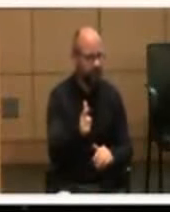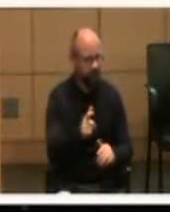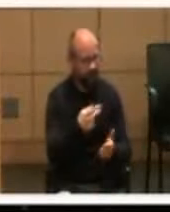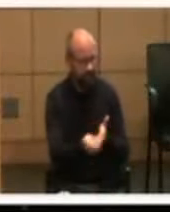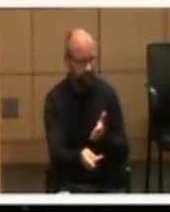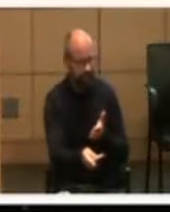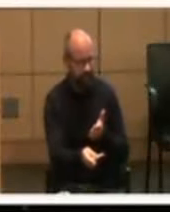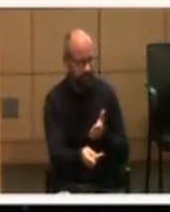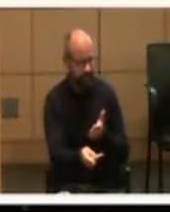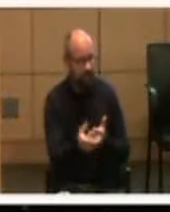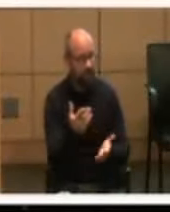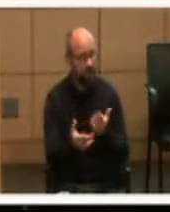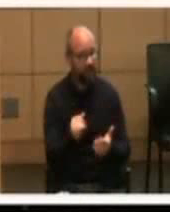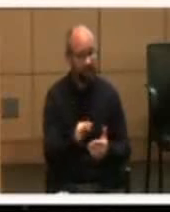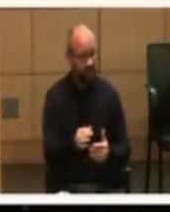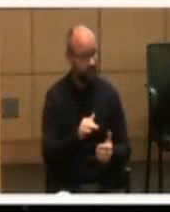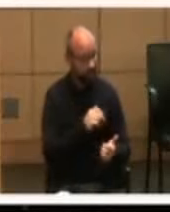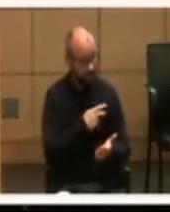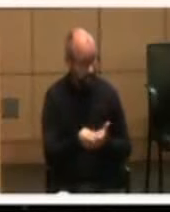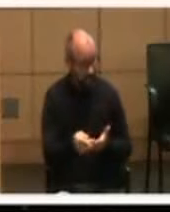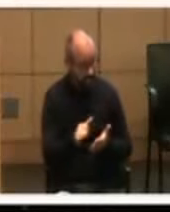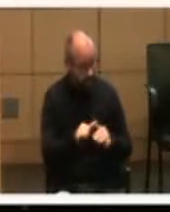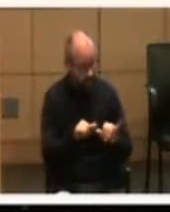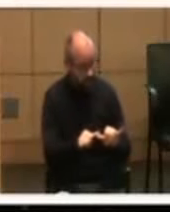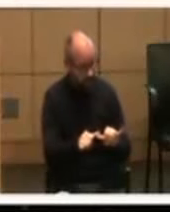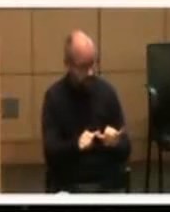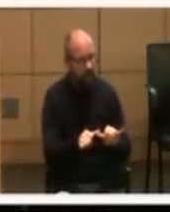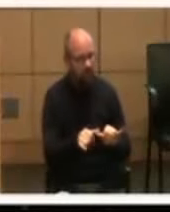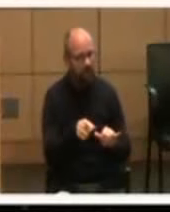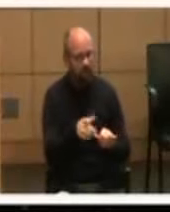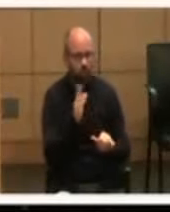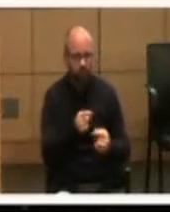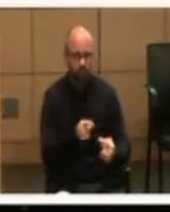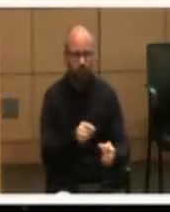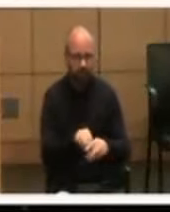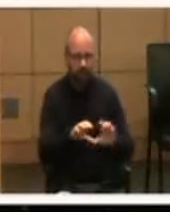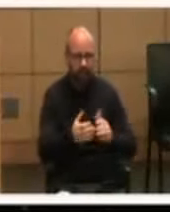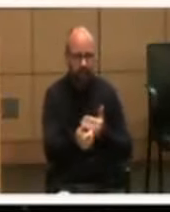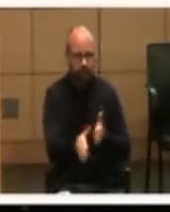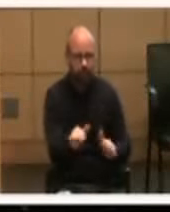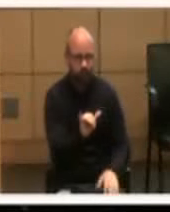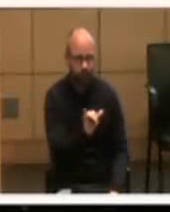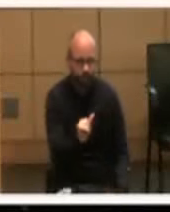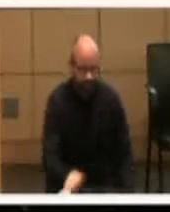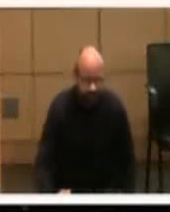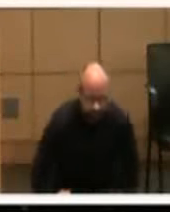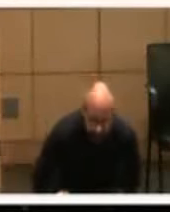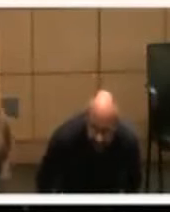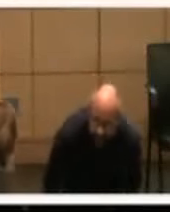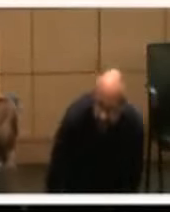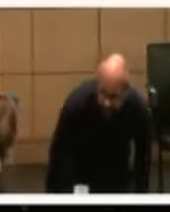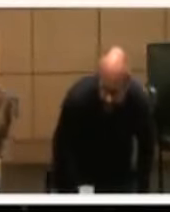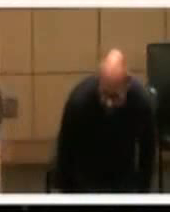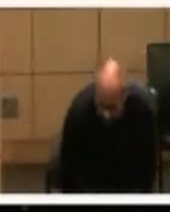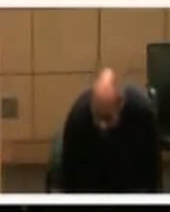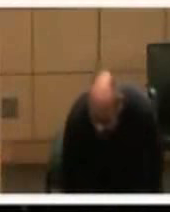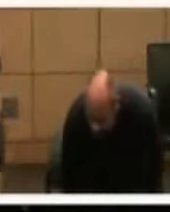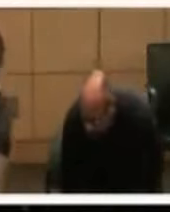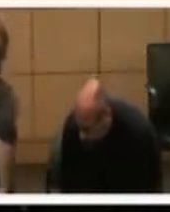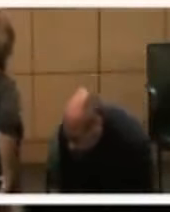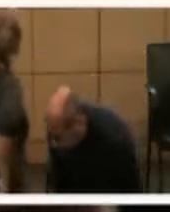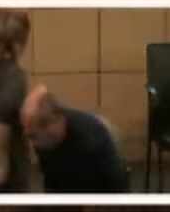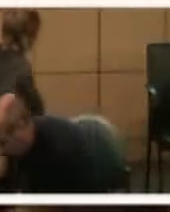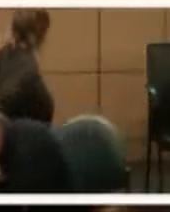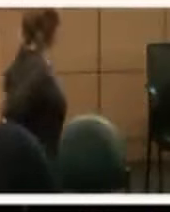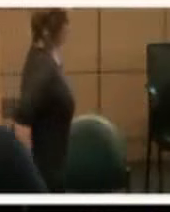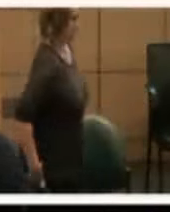does worse than that type of measure might also be the one that's struggling in the classroom. So my first